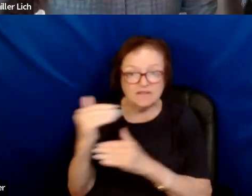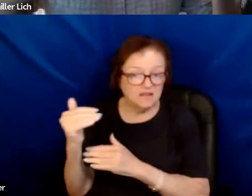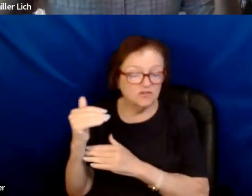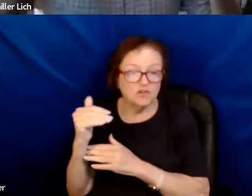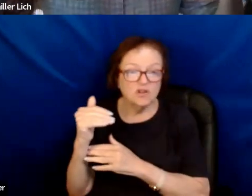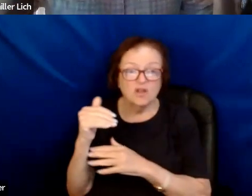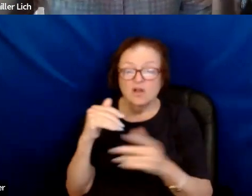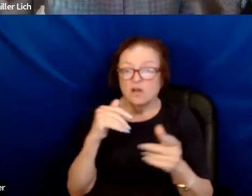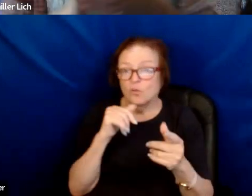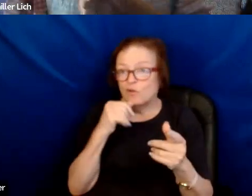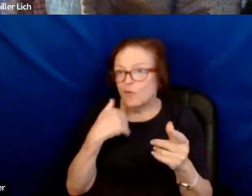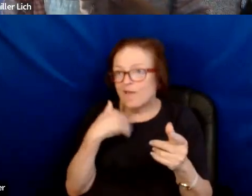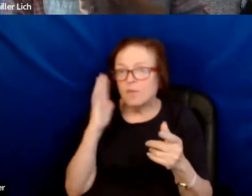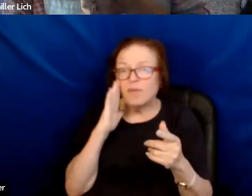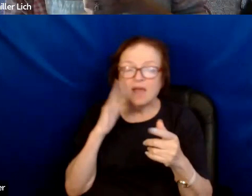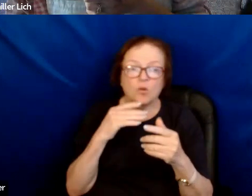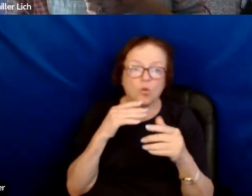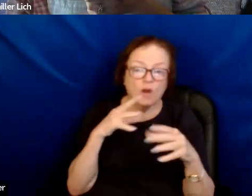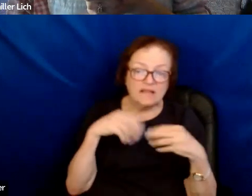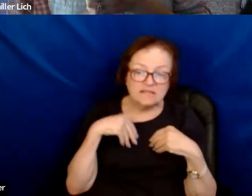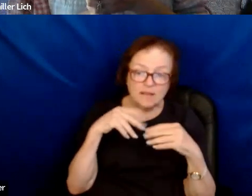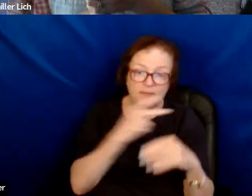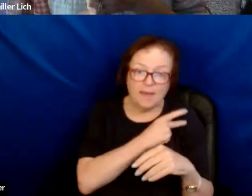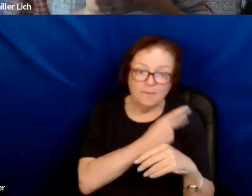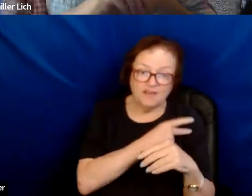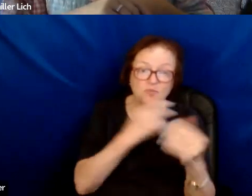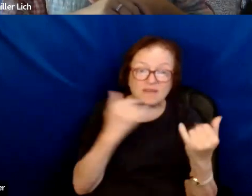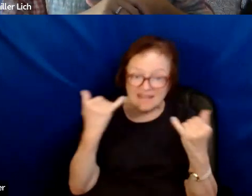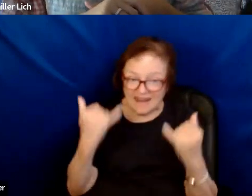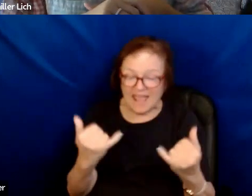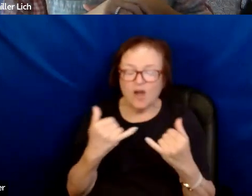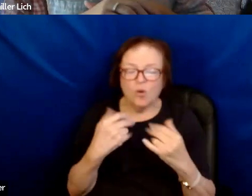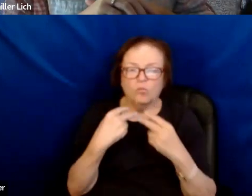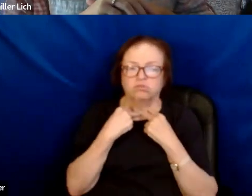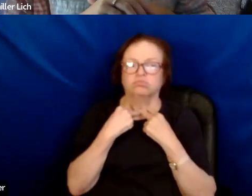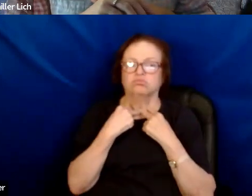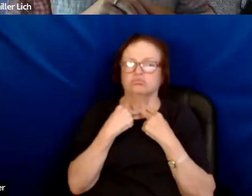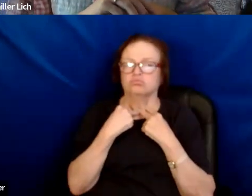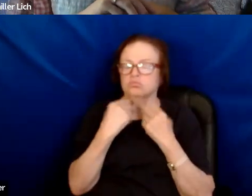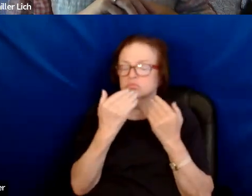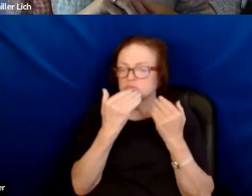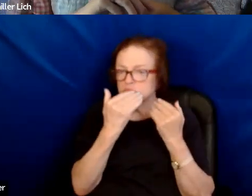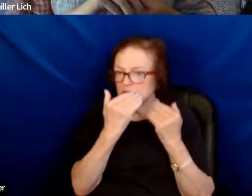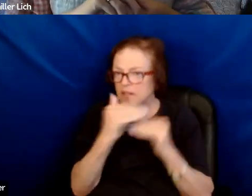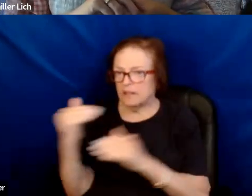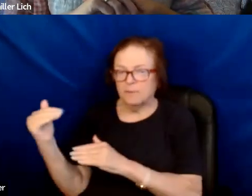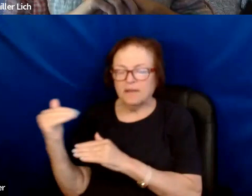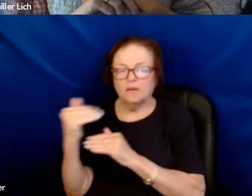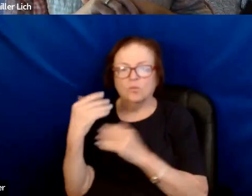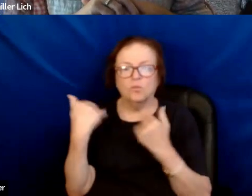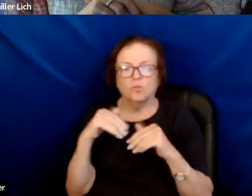have a bed or admitted patient to our program, but it certainly is now. And so we're starting to think about how the workforce